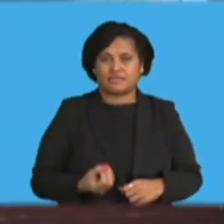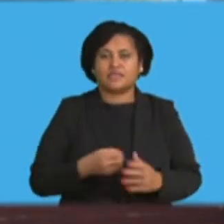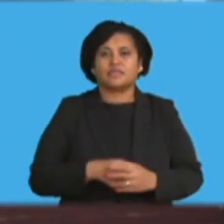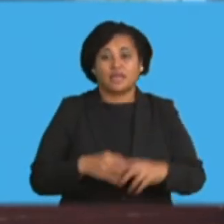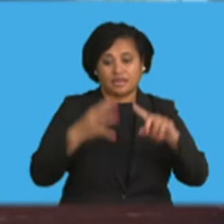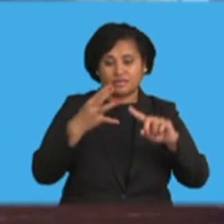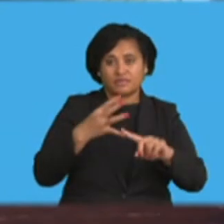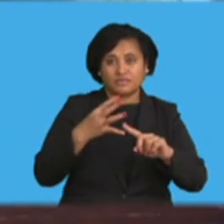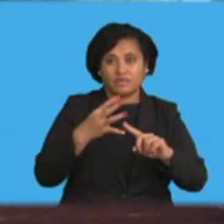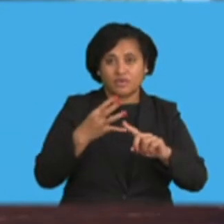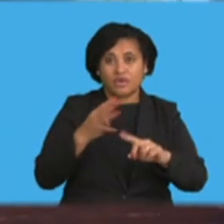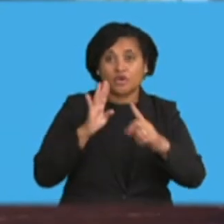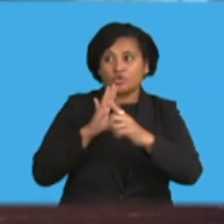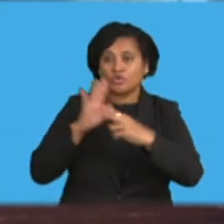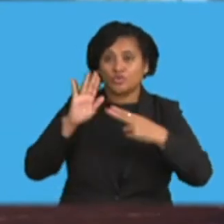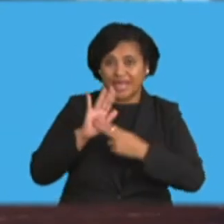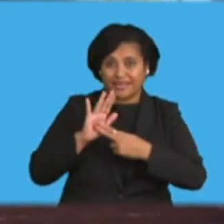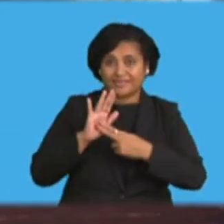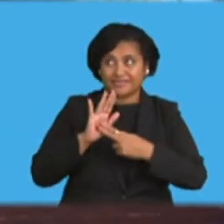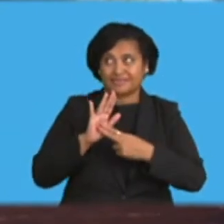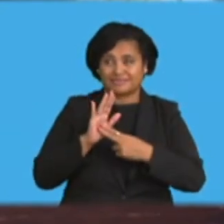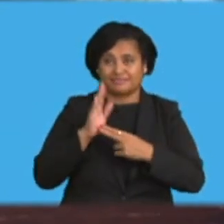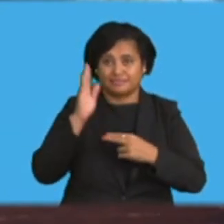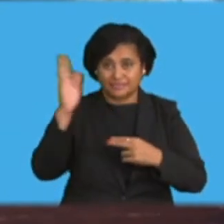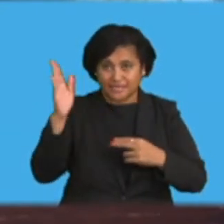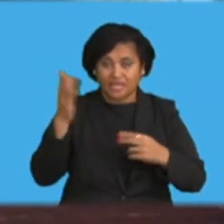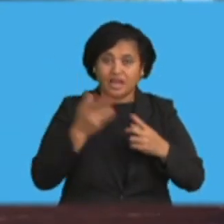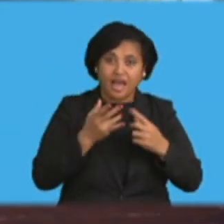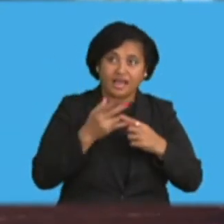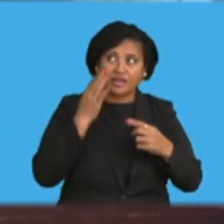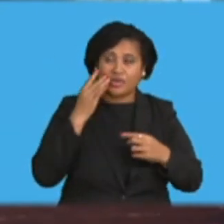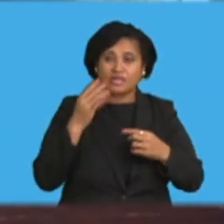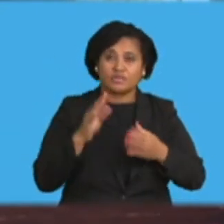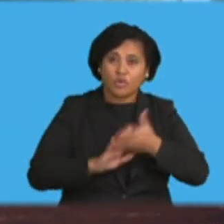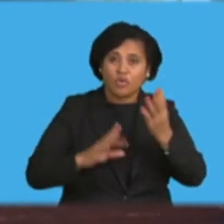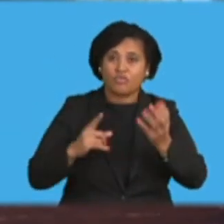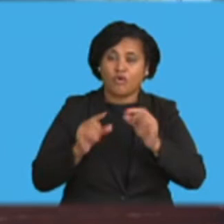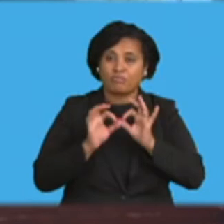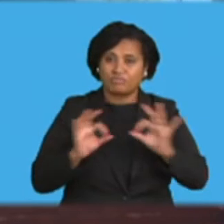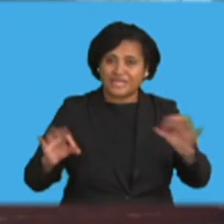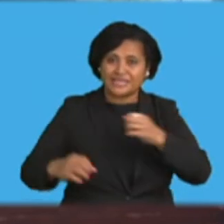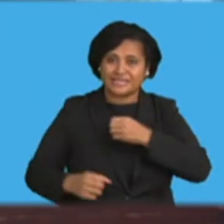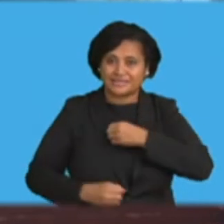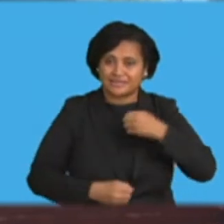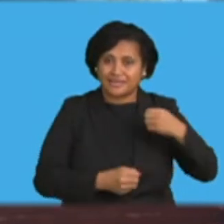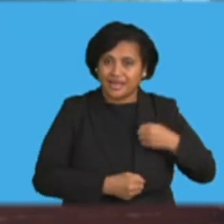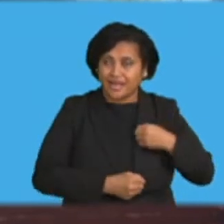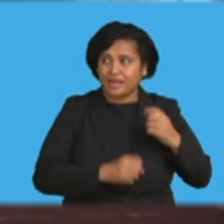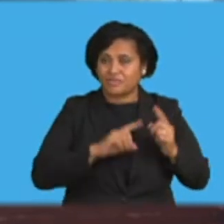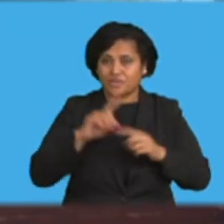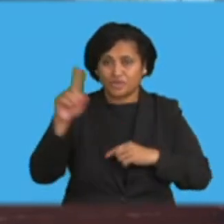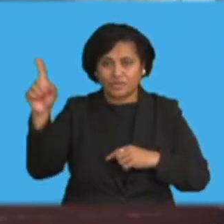4, Madam Speaker, United Nations and regional peacekeeping deployments, either for